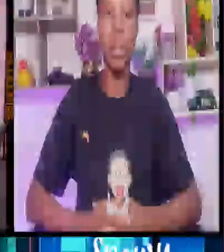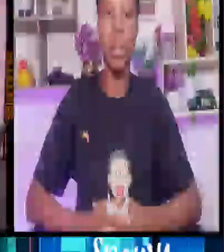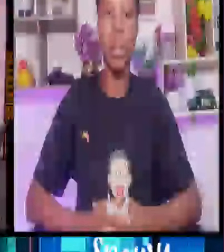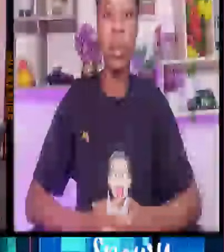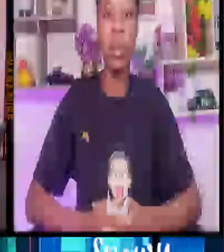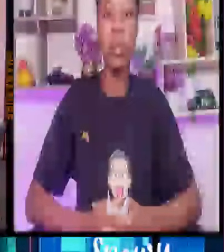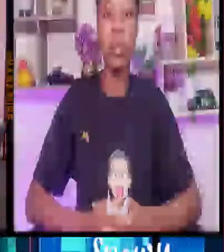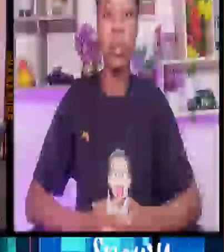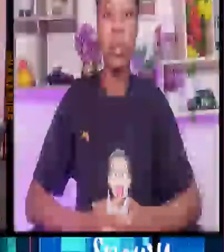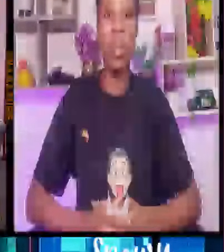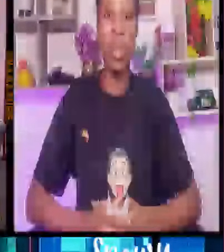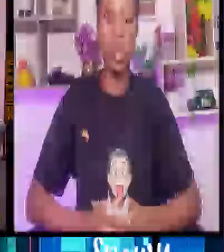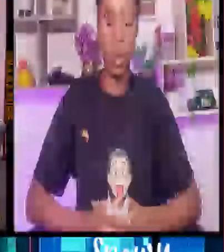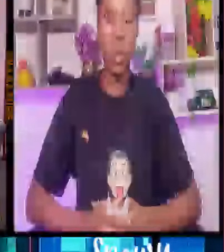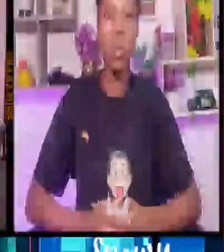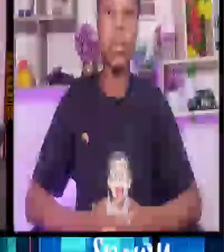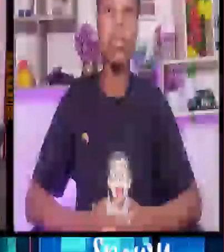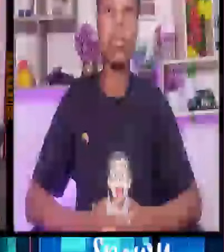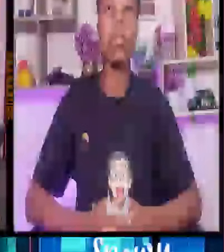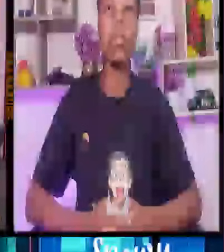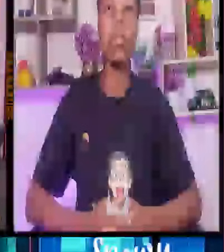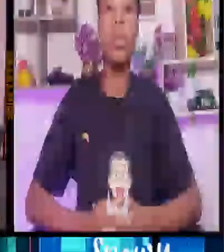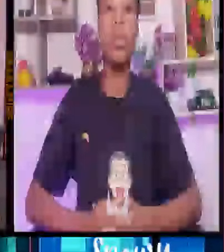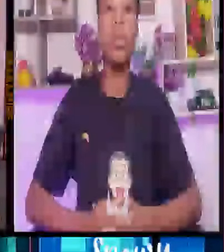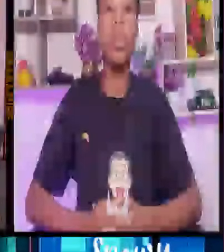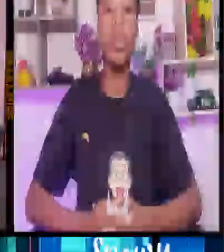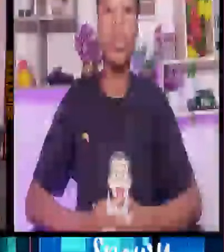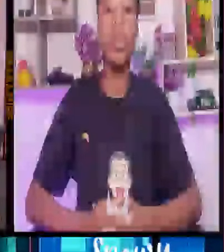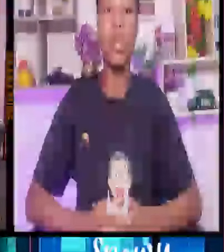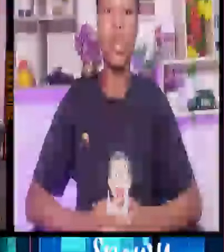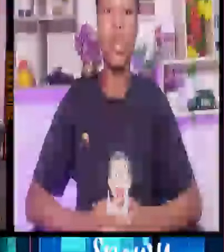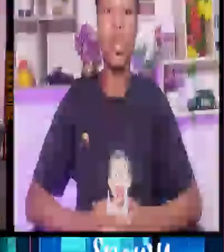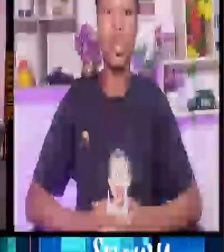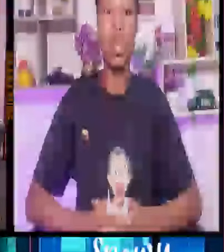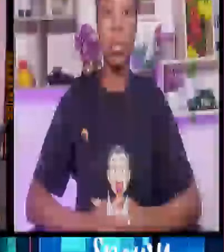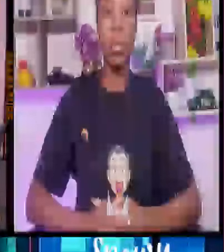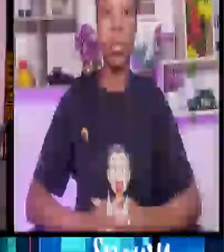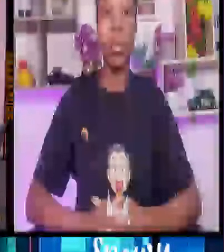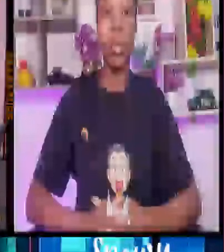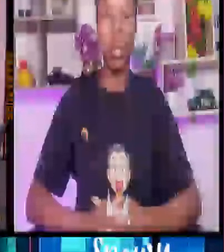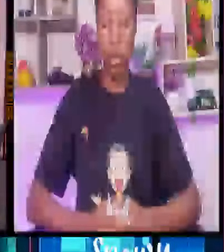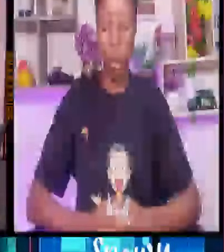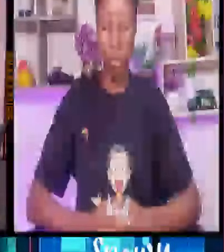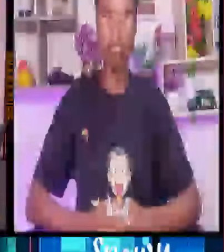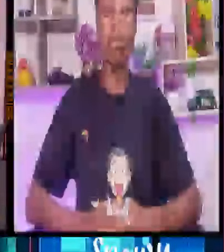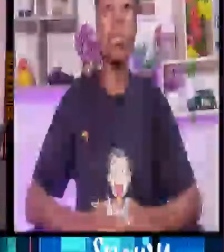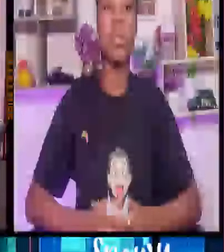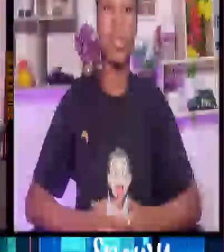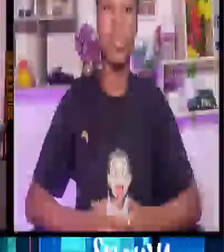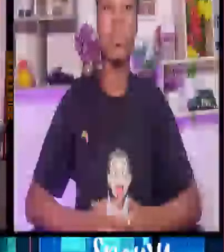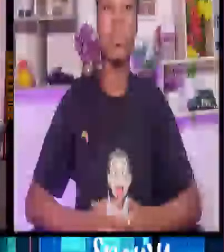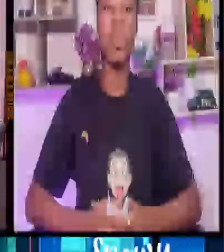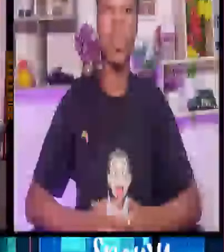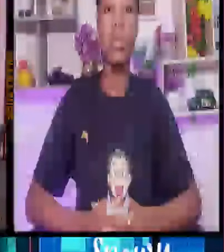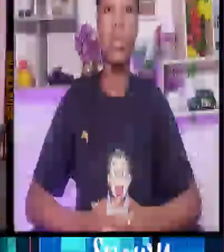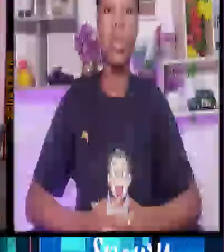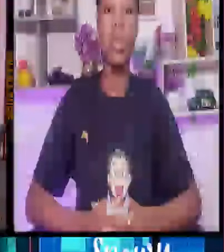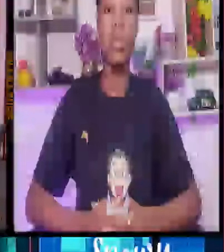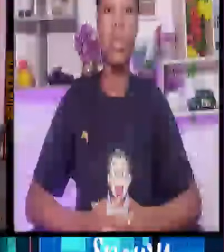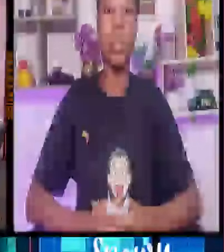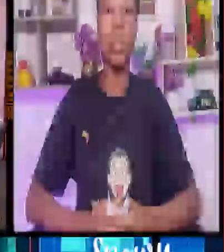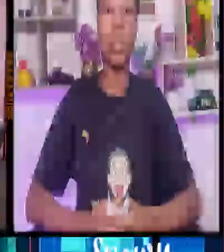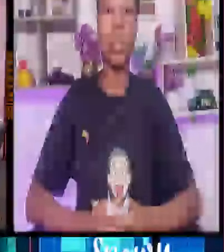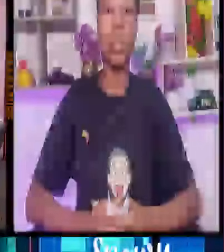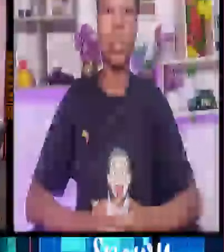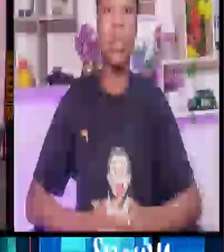or the service is a sellable one, or the product is good enough, is fit for purpose. Among all the flag bearership and the debate that has been,